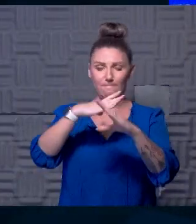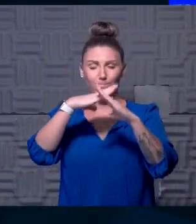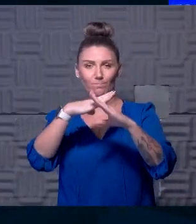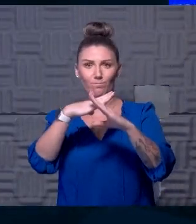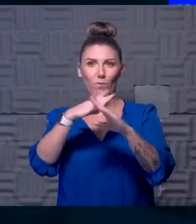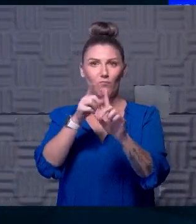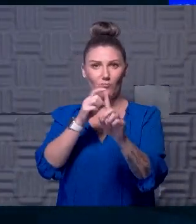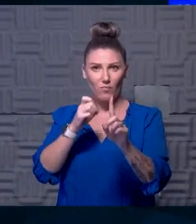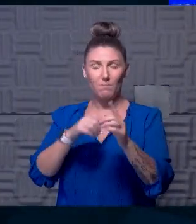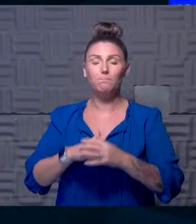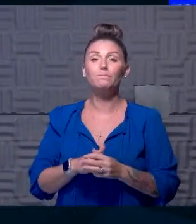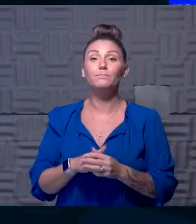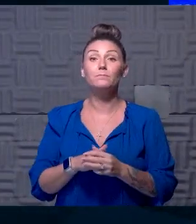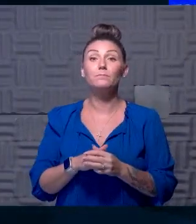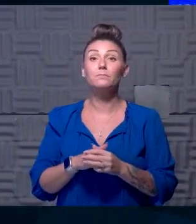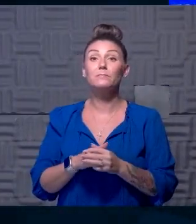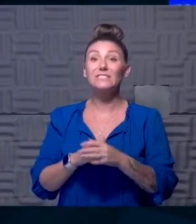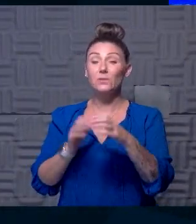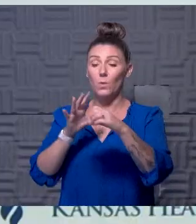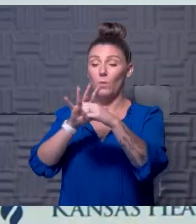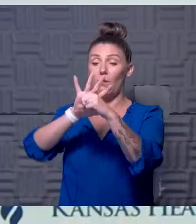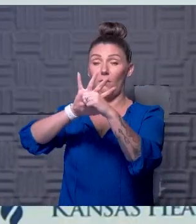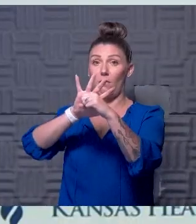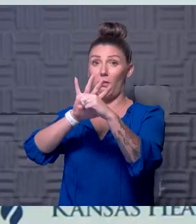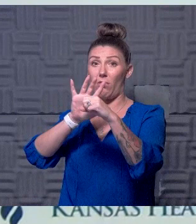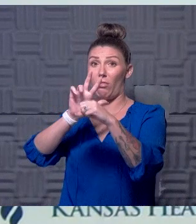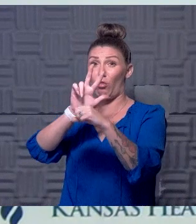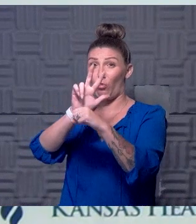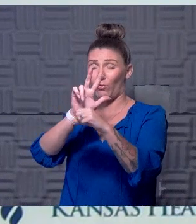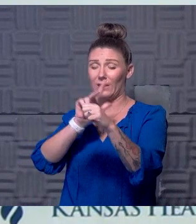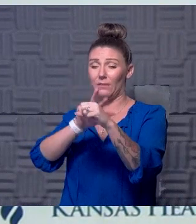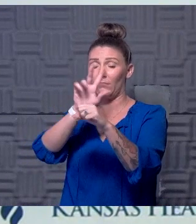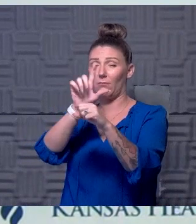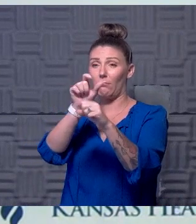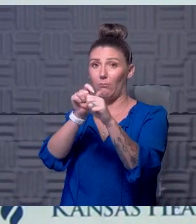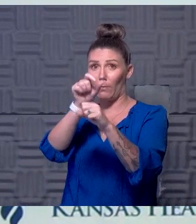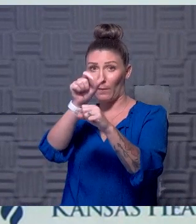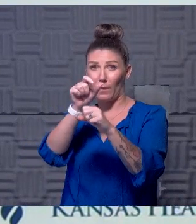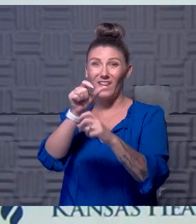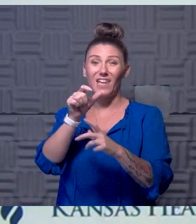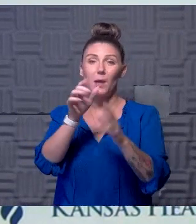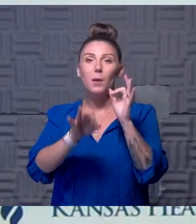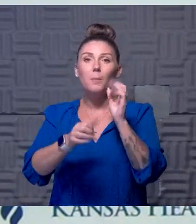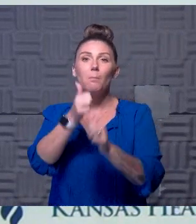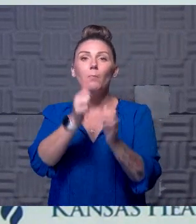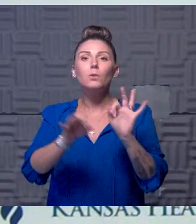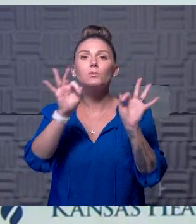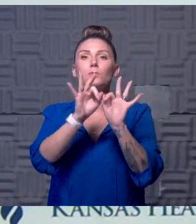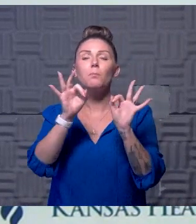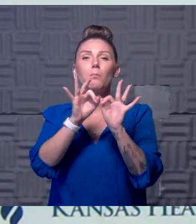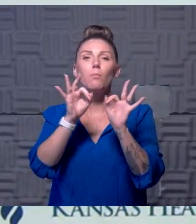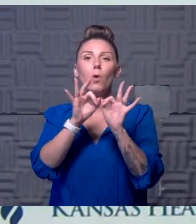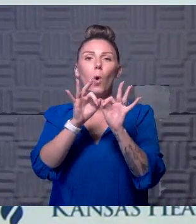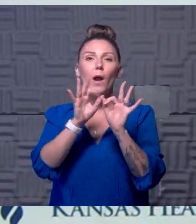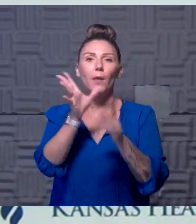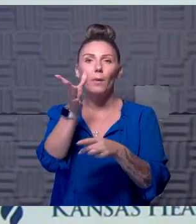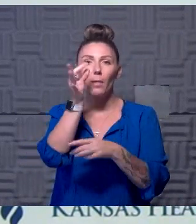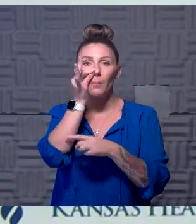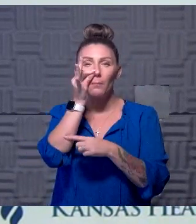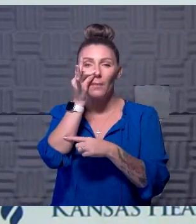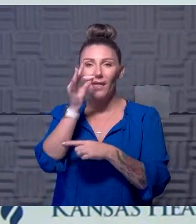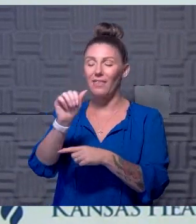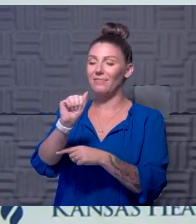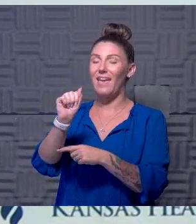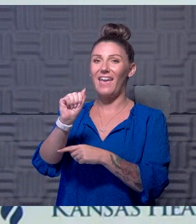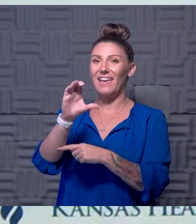the spike has 3 components. The most important component is the one that attaches to a receptor in our nose, the ACE inhibitor